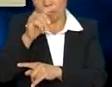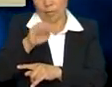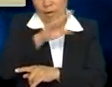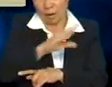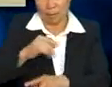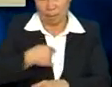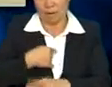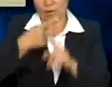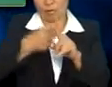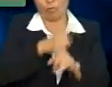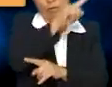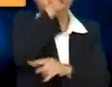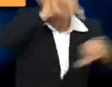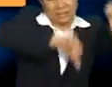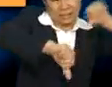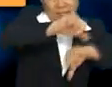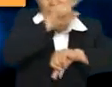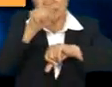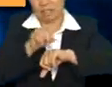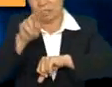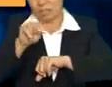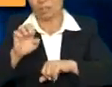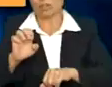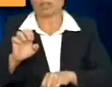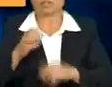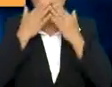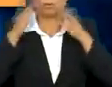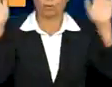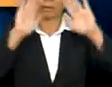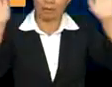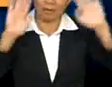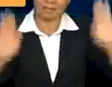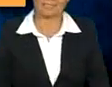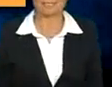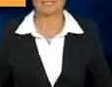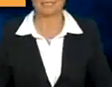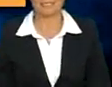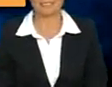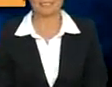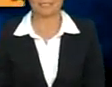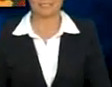Science Zone. Goodbye.